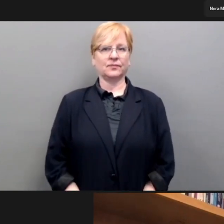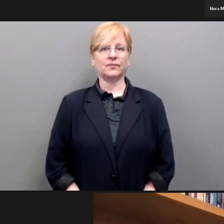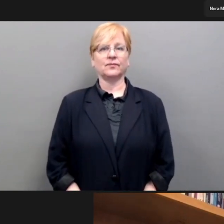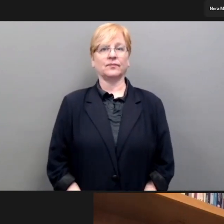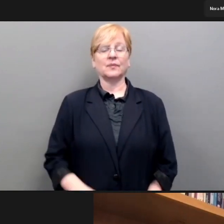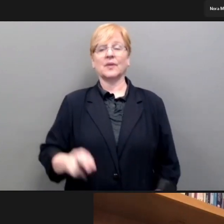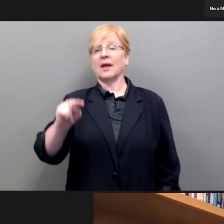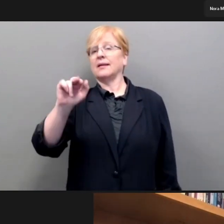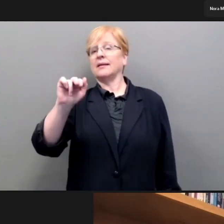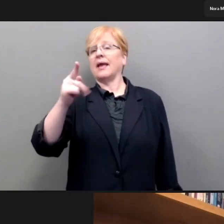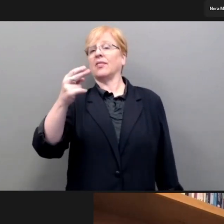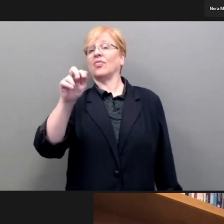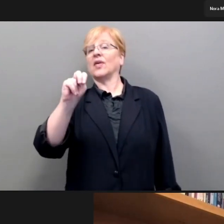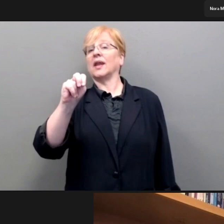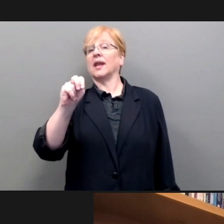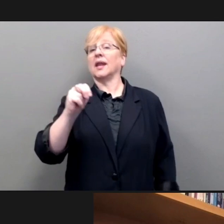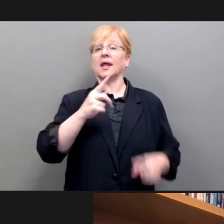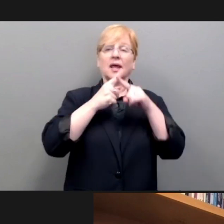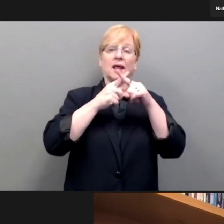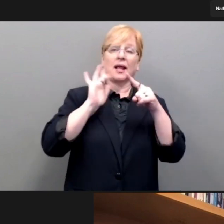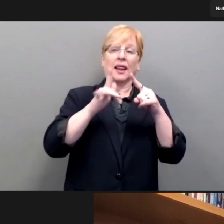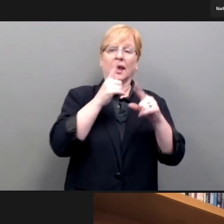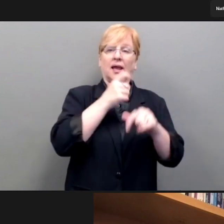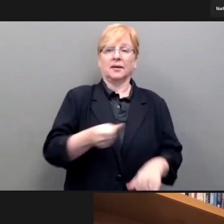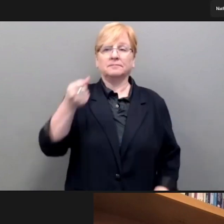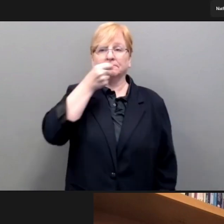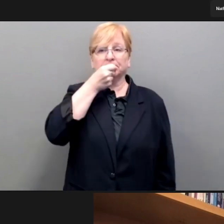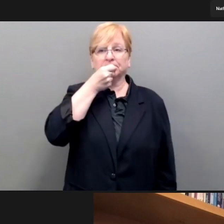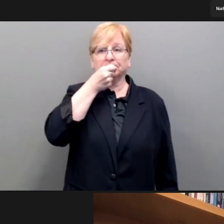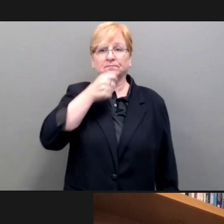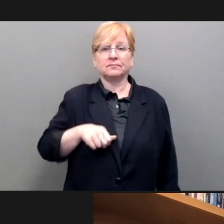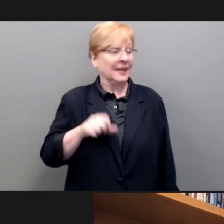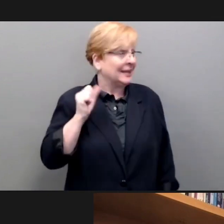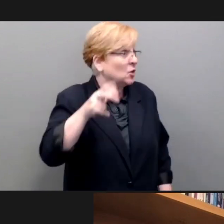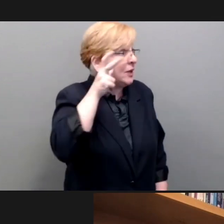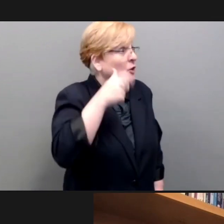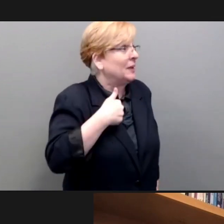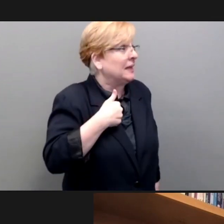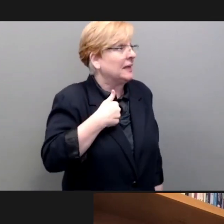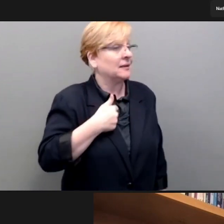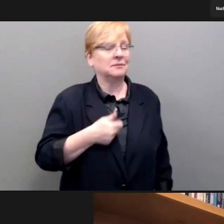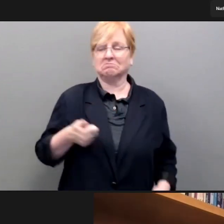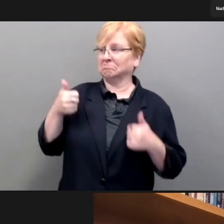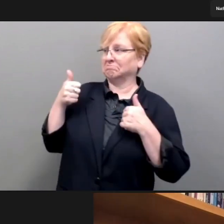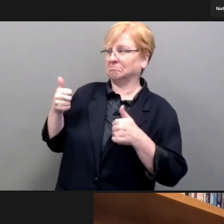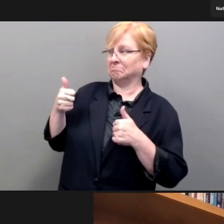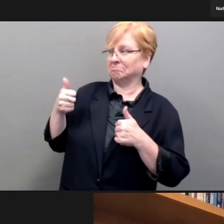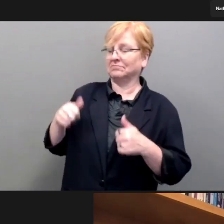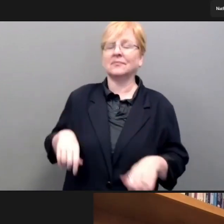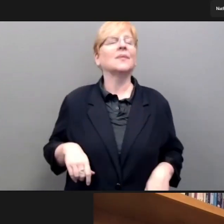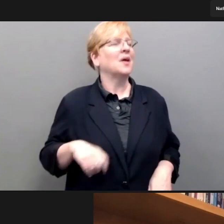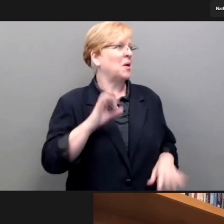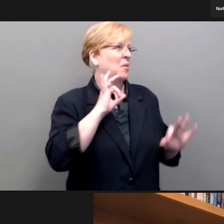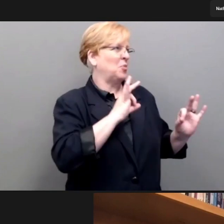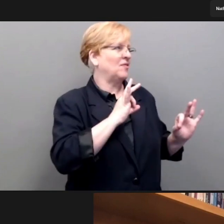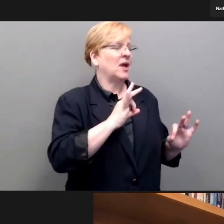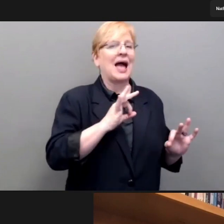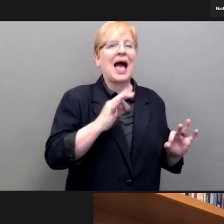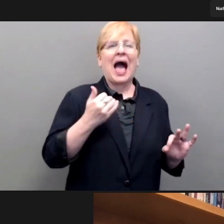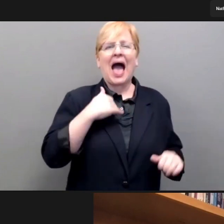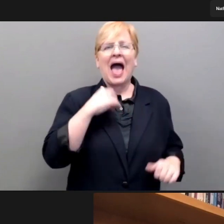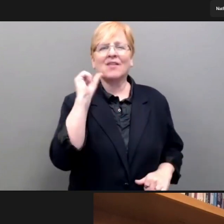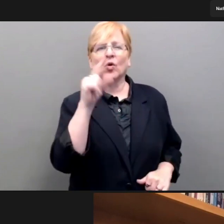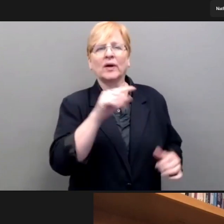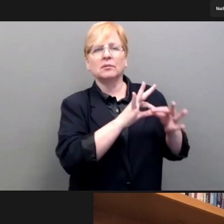Nathan, if you want to go ahead and unmute. There we go. Can you hear me? Yes, Yes. go right ahead. Perfect. I just had a question about